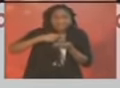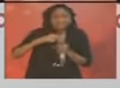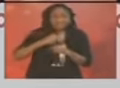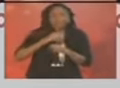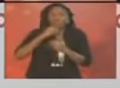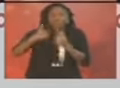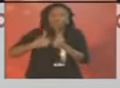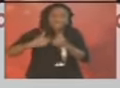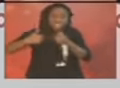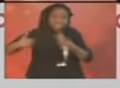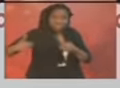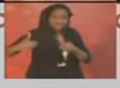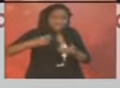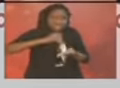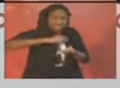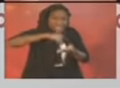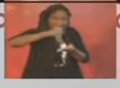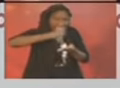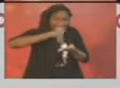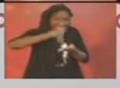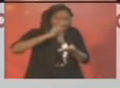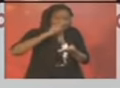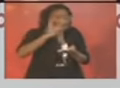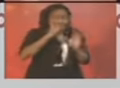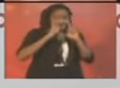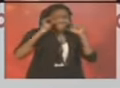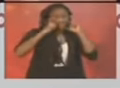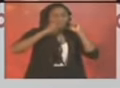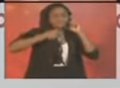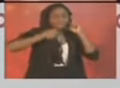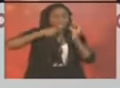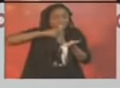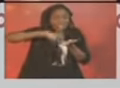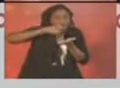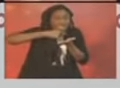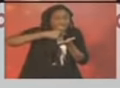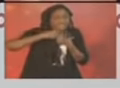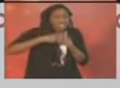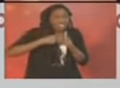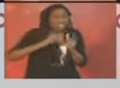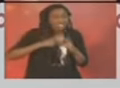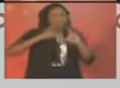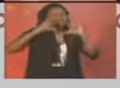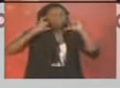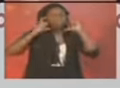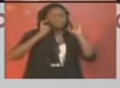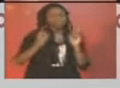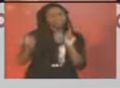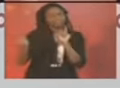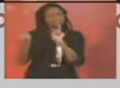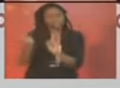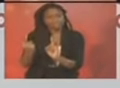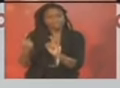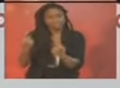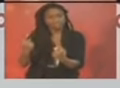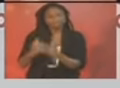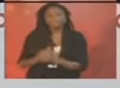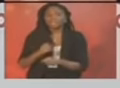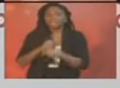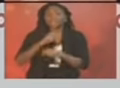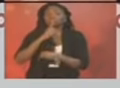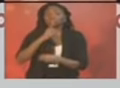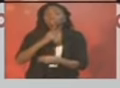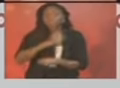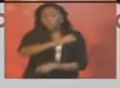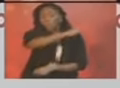course, avoid unnecessary interactions from persons outside your household. Practice good cough etiquette and